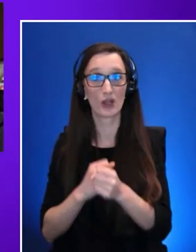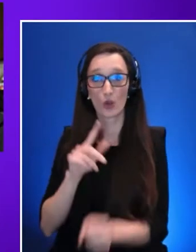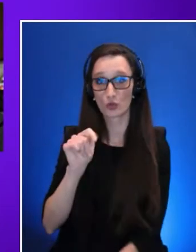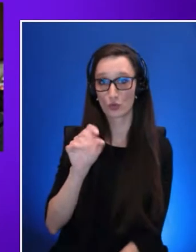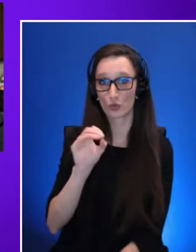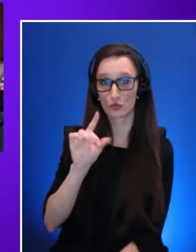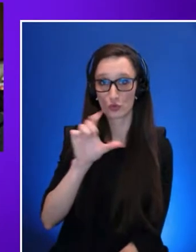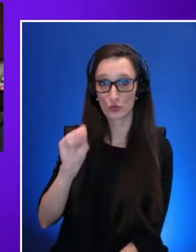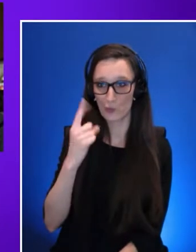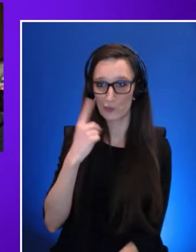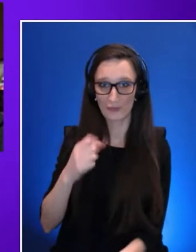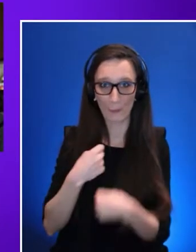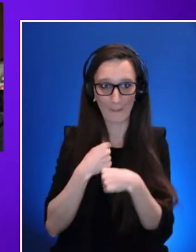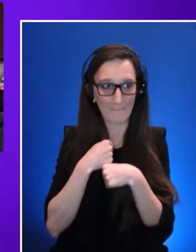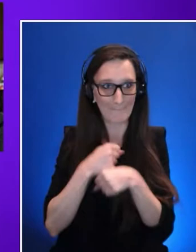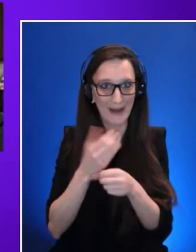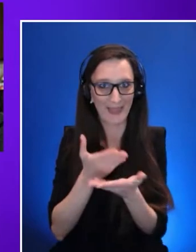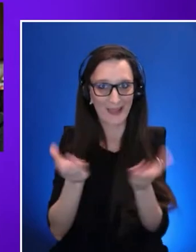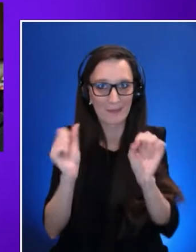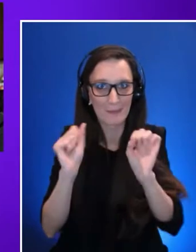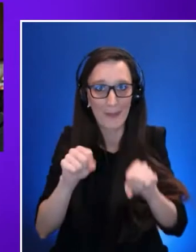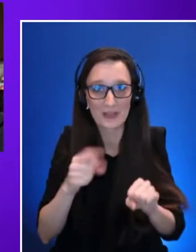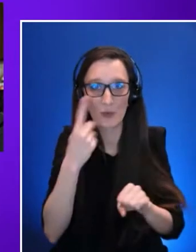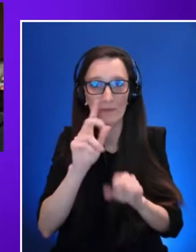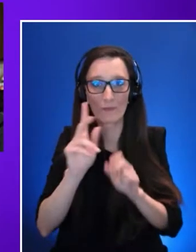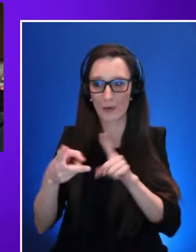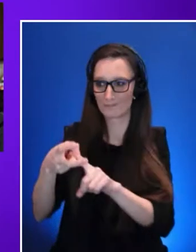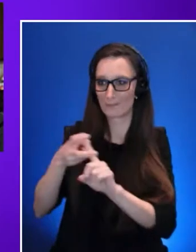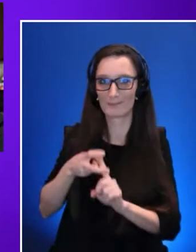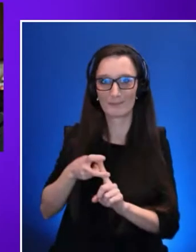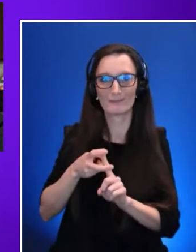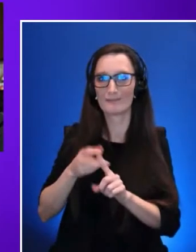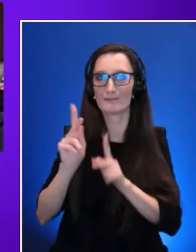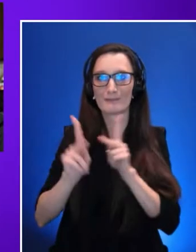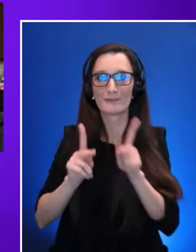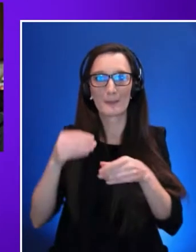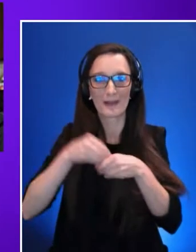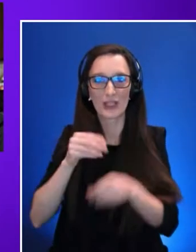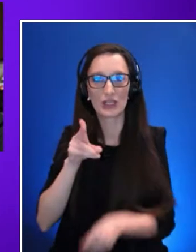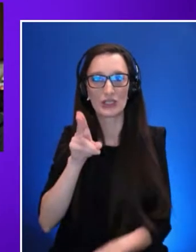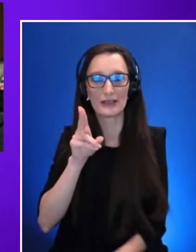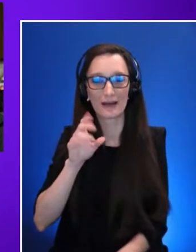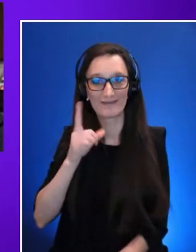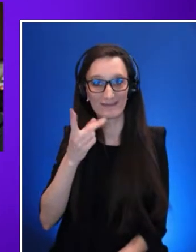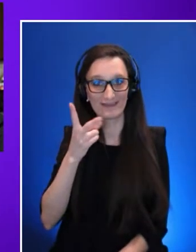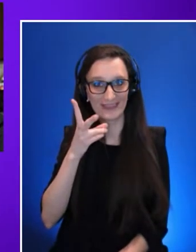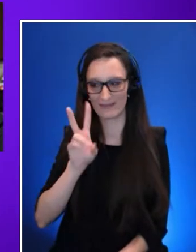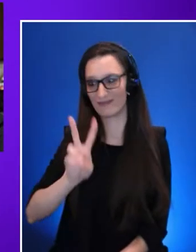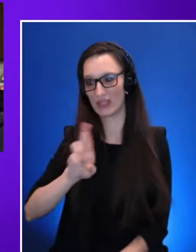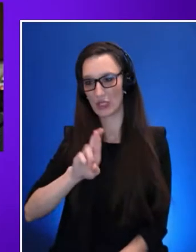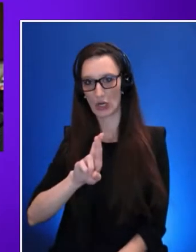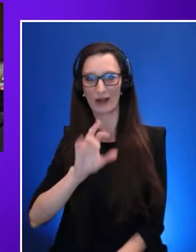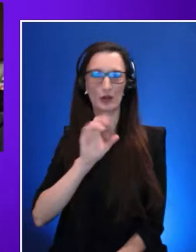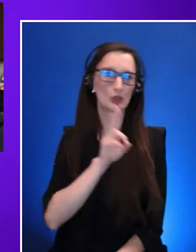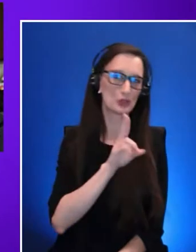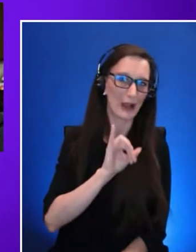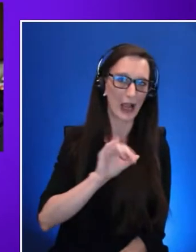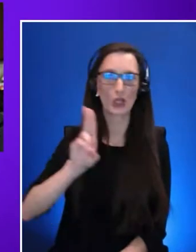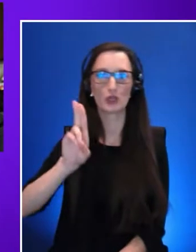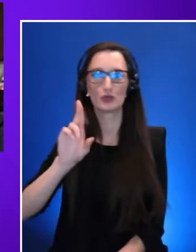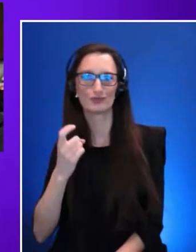it possible for people to get in VR. So that's UI, UX types of discussions. What are some of the other challenges that